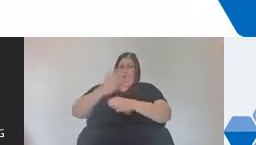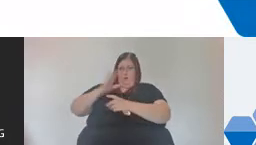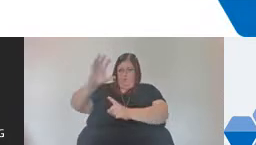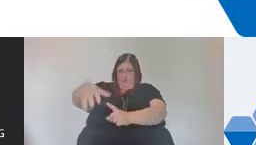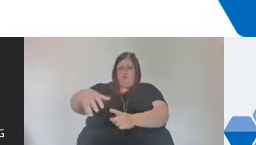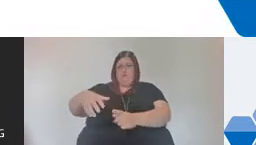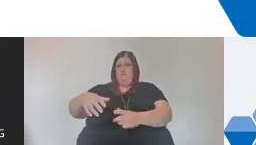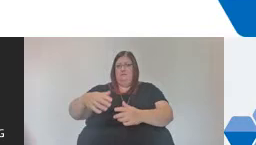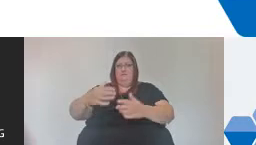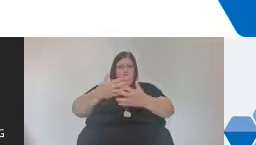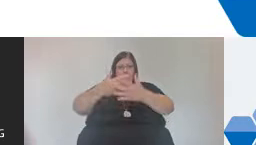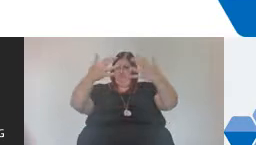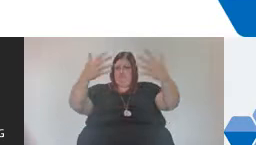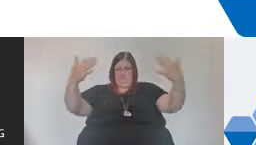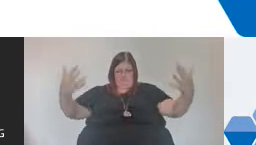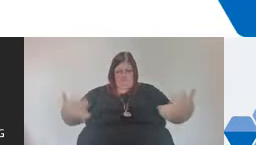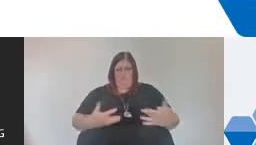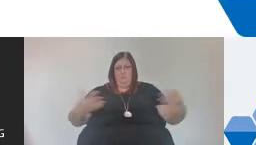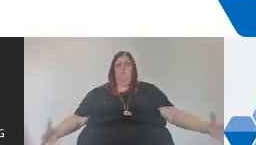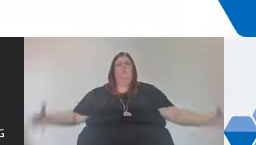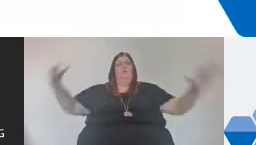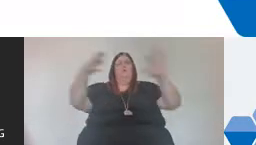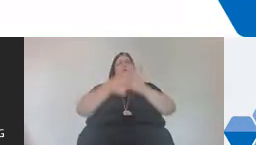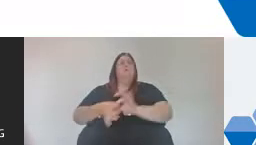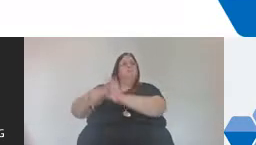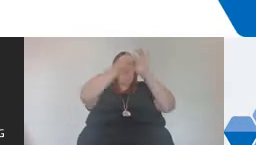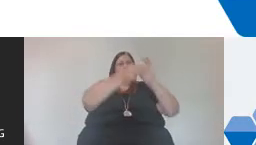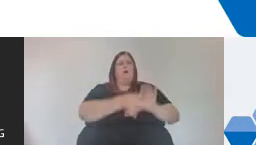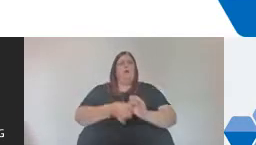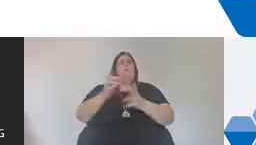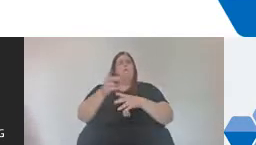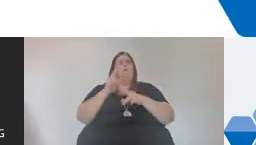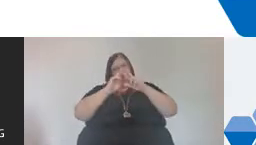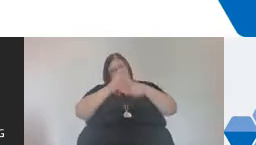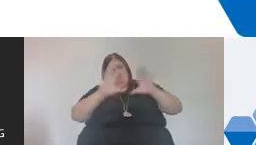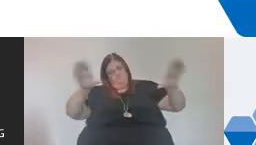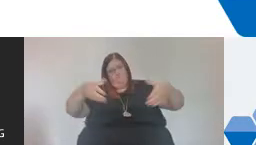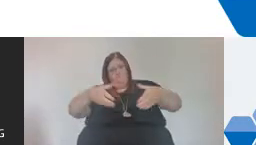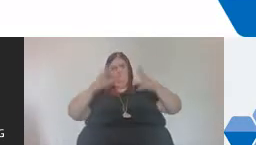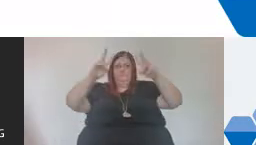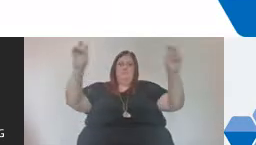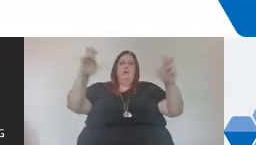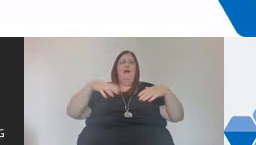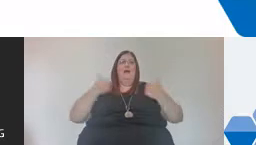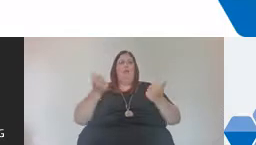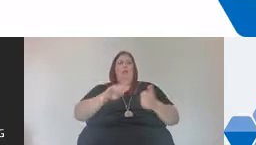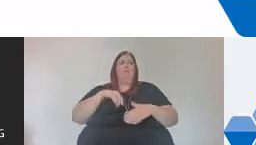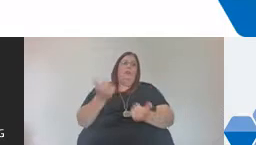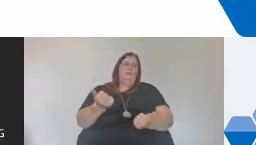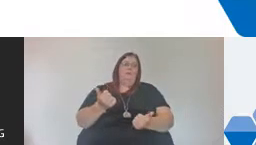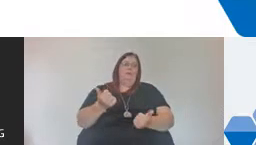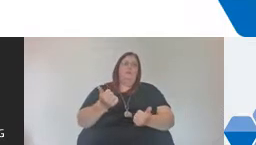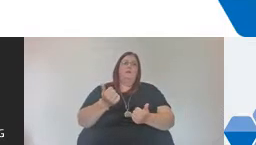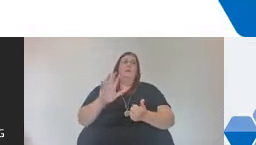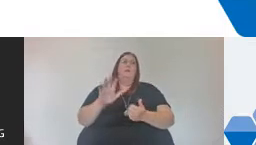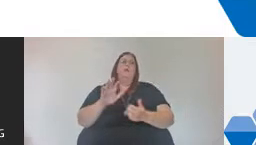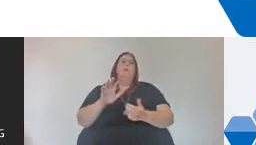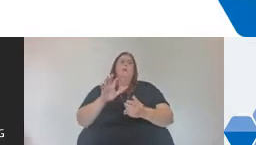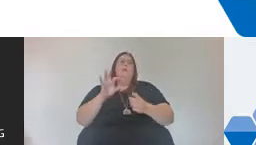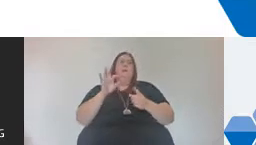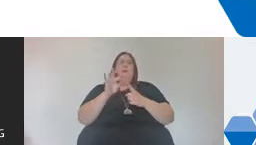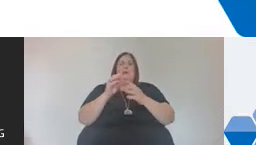workplaces, all coming together for the health and well-being of that patient. Within the place-based partnership